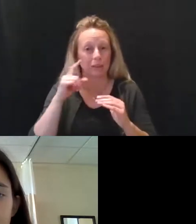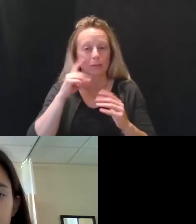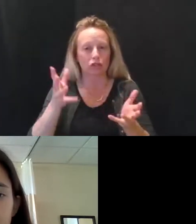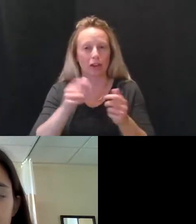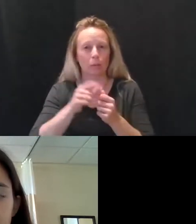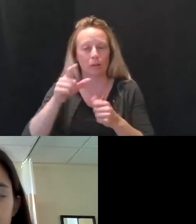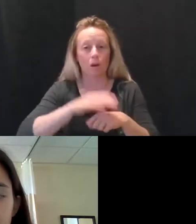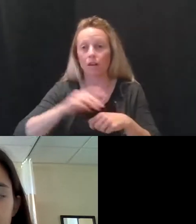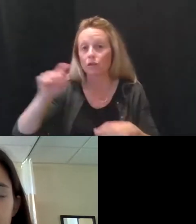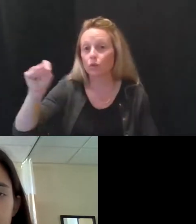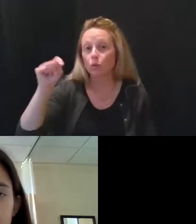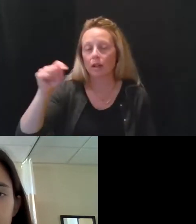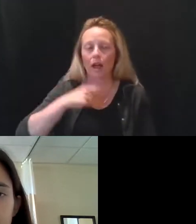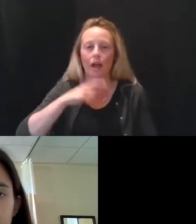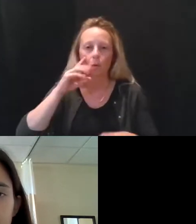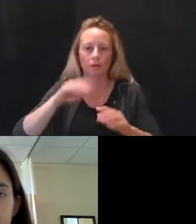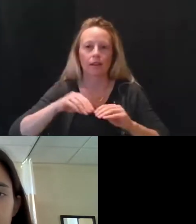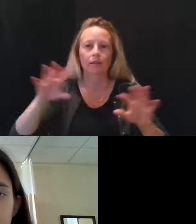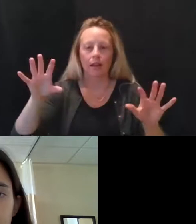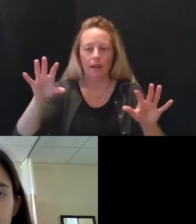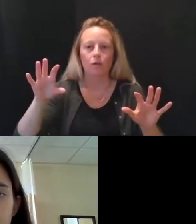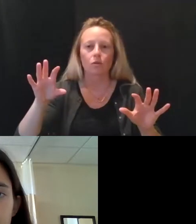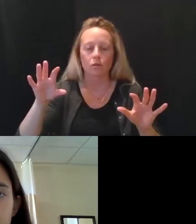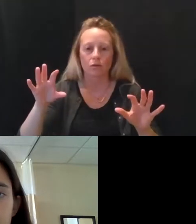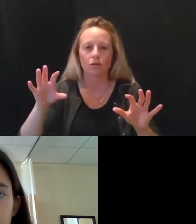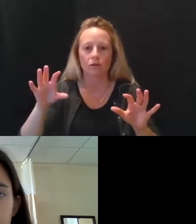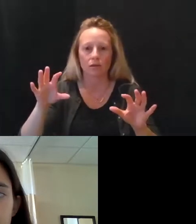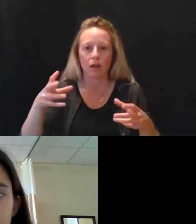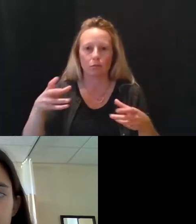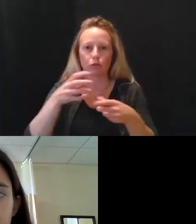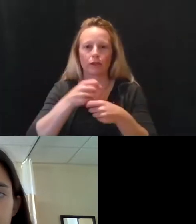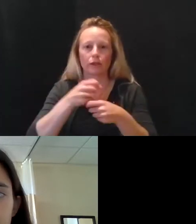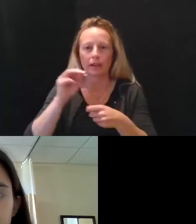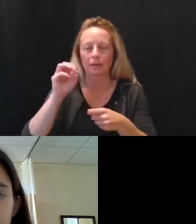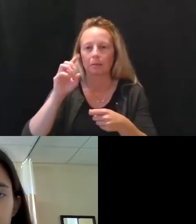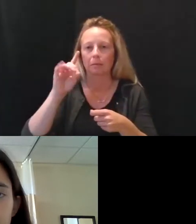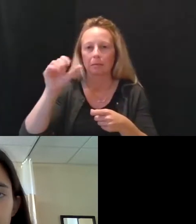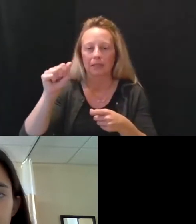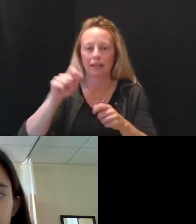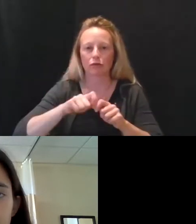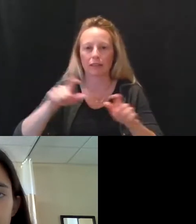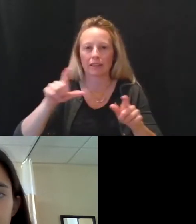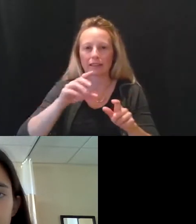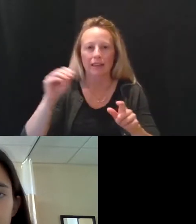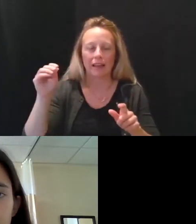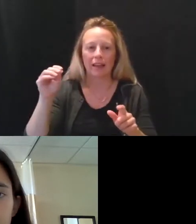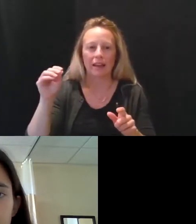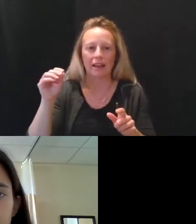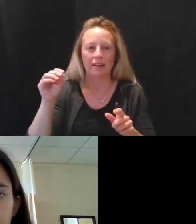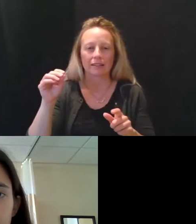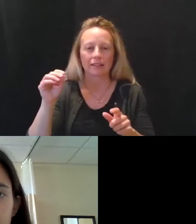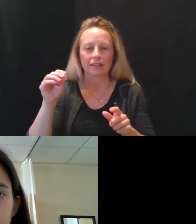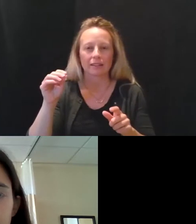Tuesday. I will send out an abbreviated media release because neither of the physicians spoke from prepared